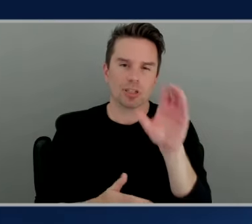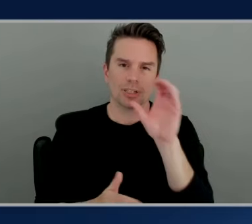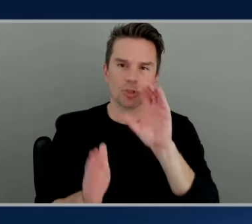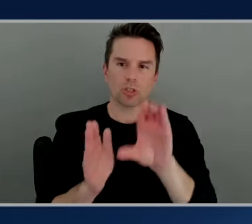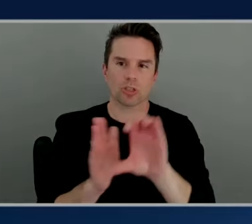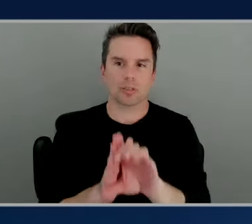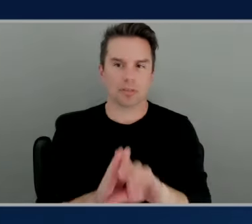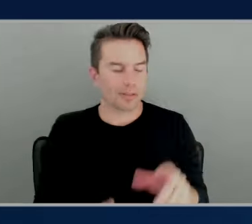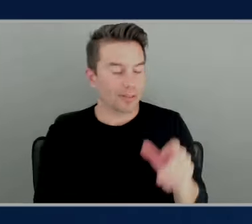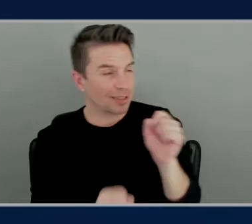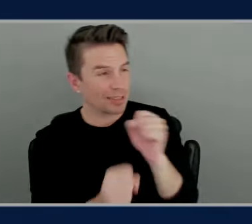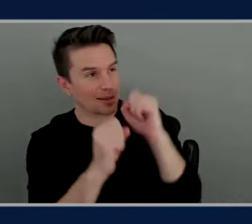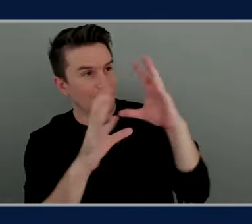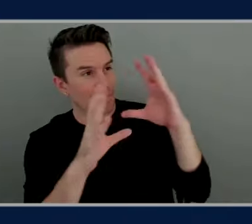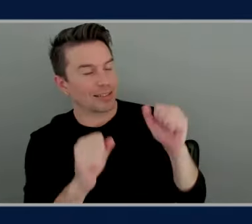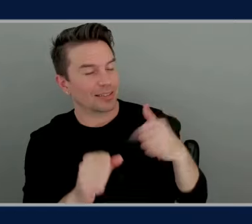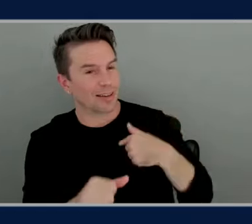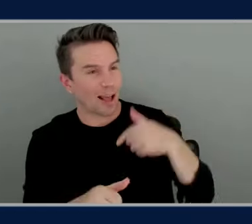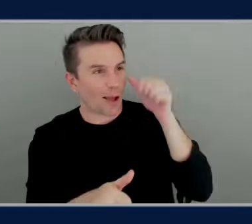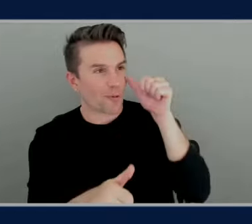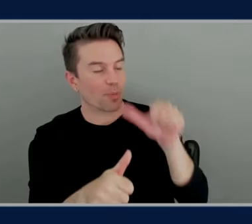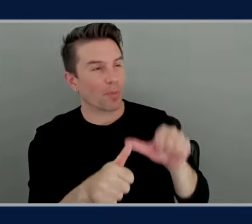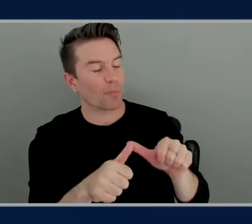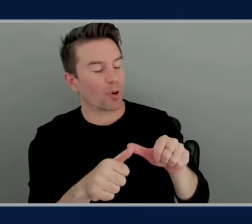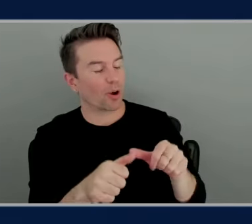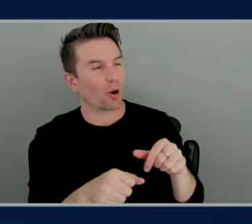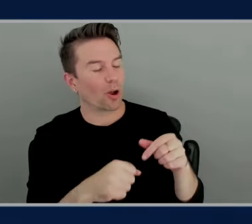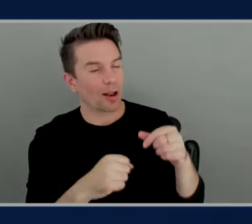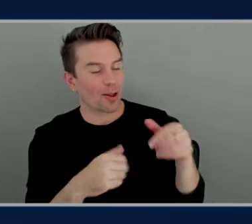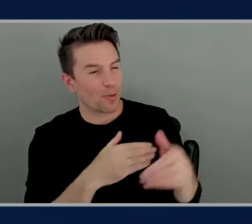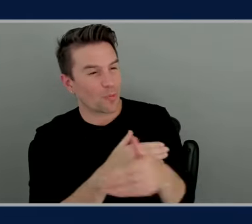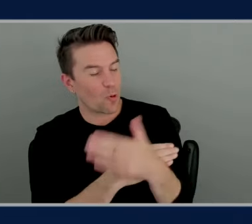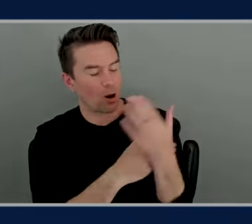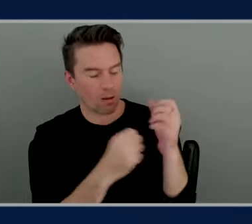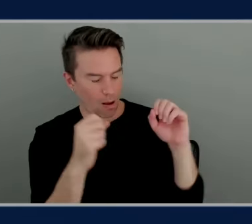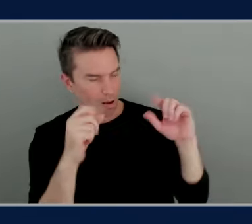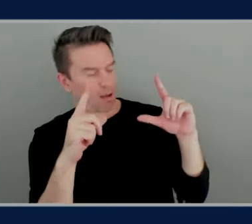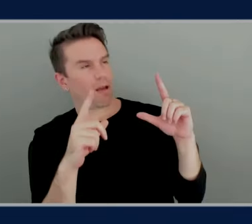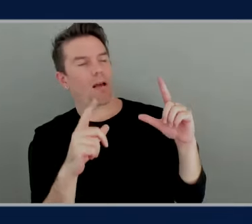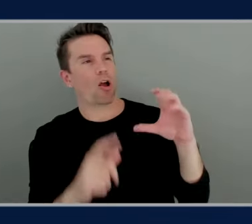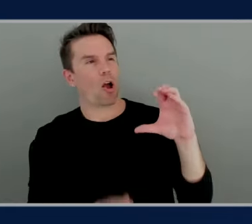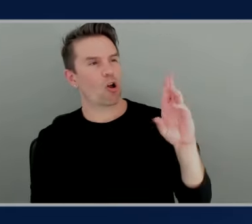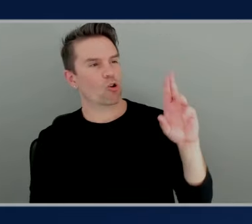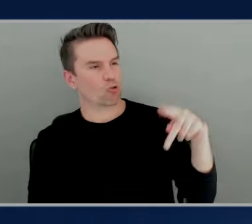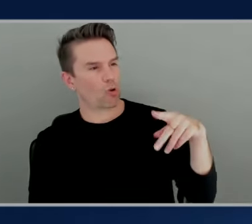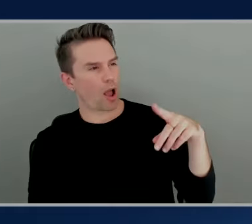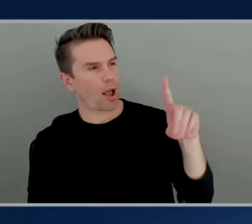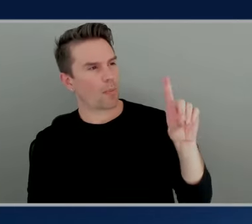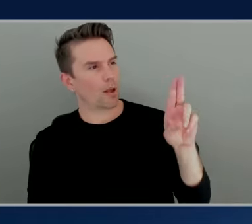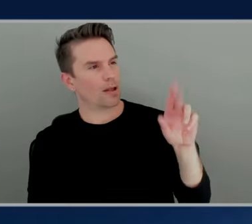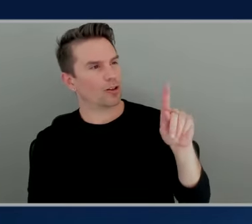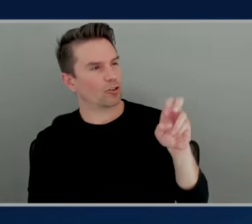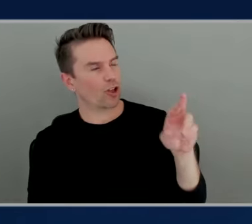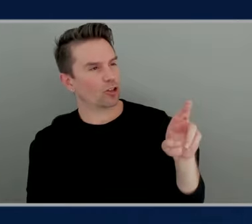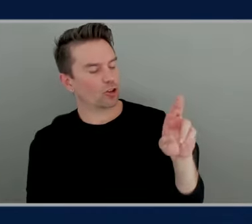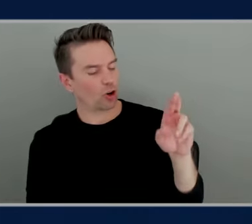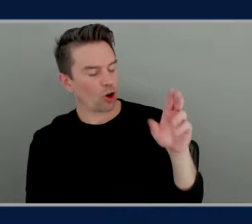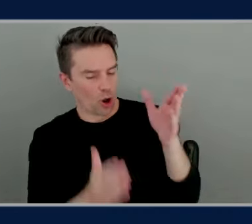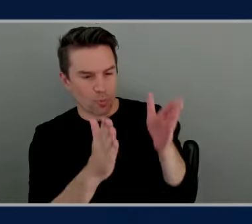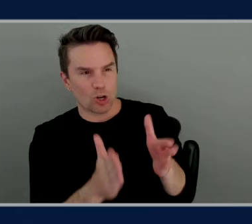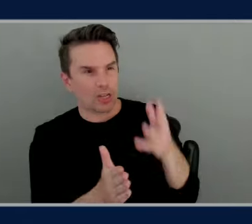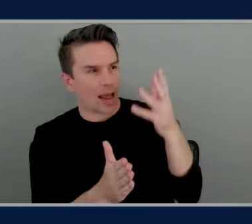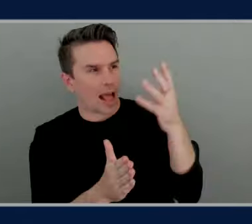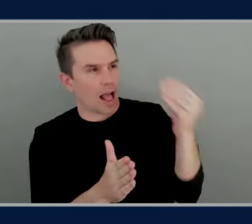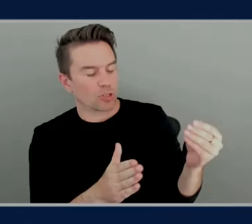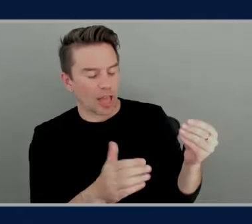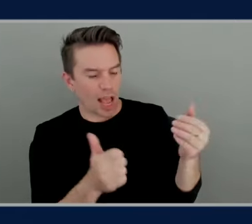crop dusters and somebody's out there like physically inspecting the dirt to figure out what the ratio is supposed to be. And being able to not have to do that, I would